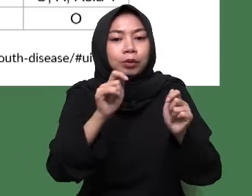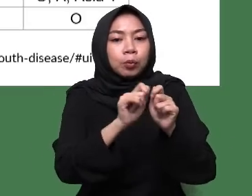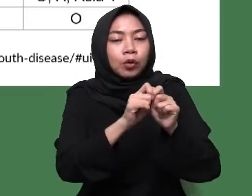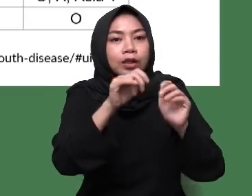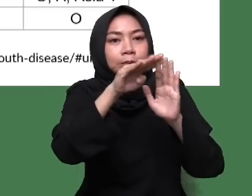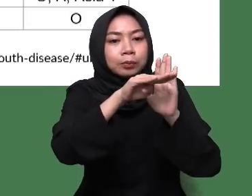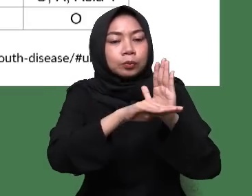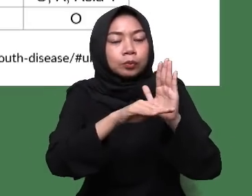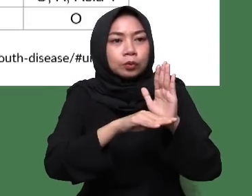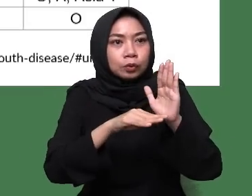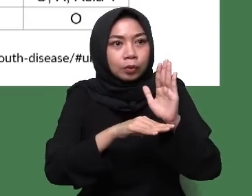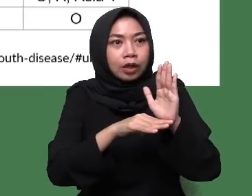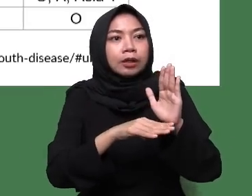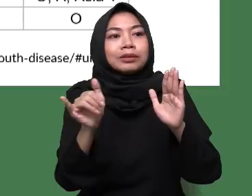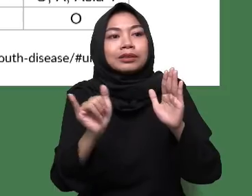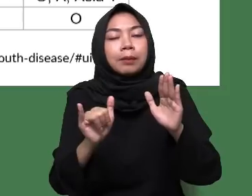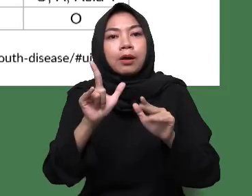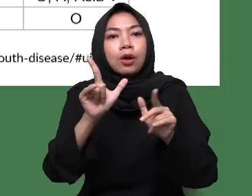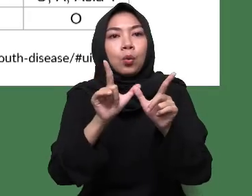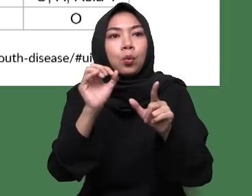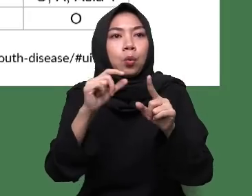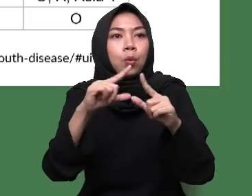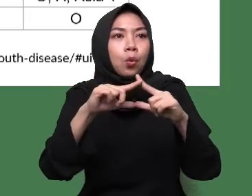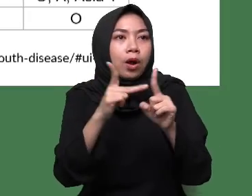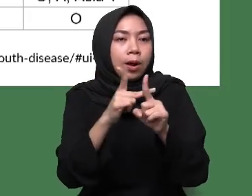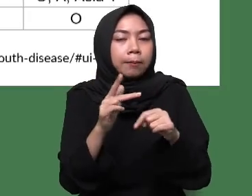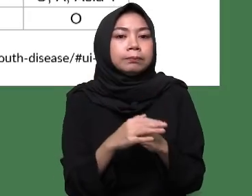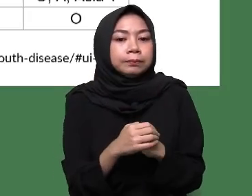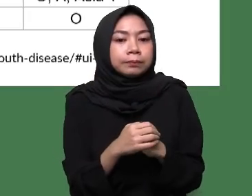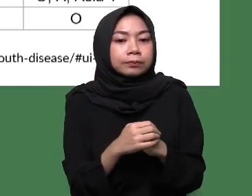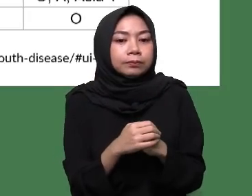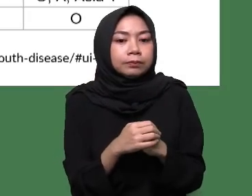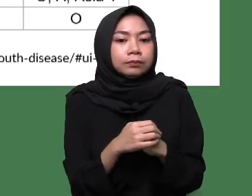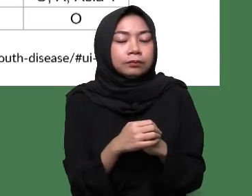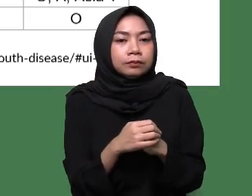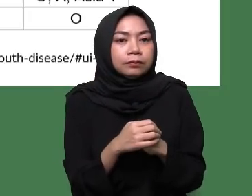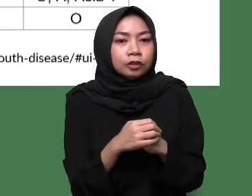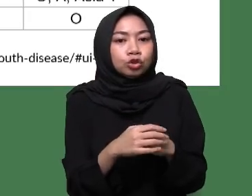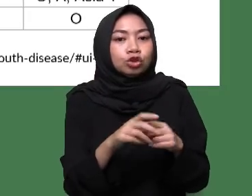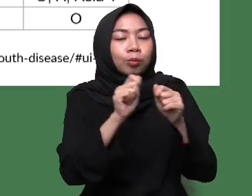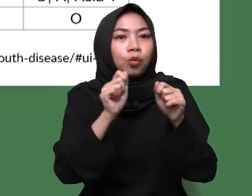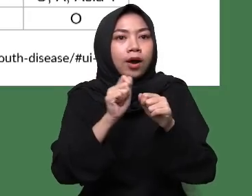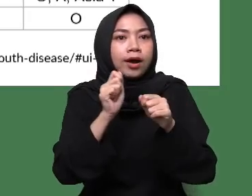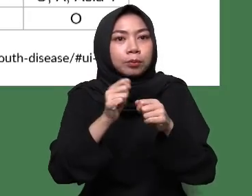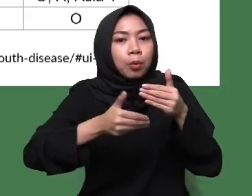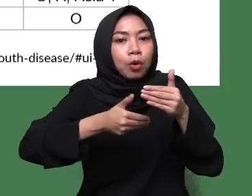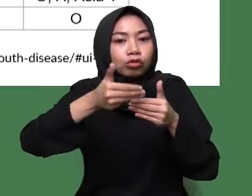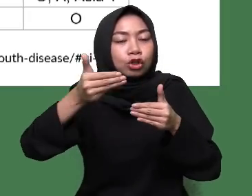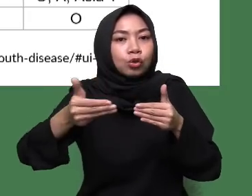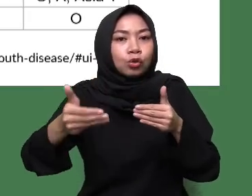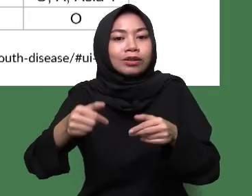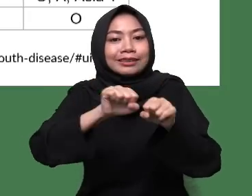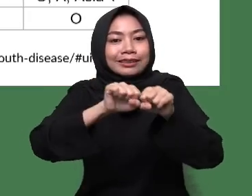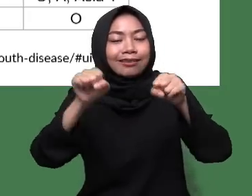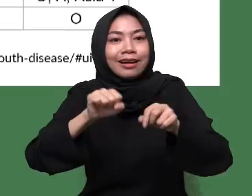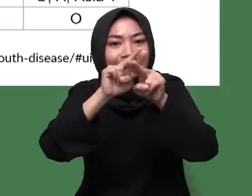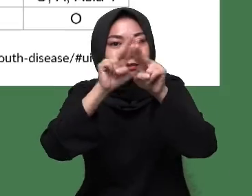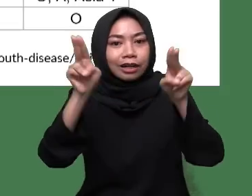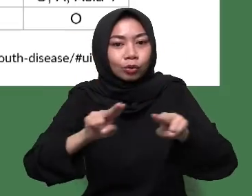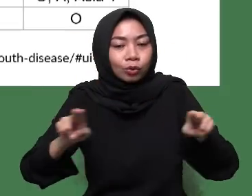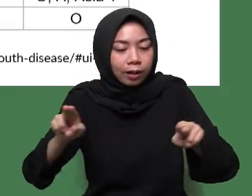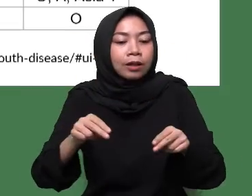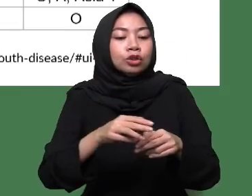by the WHOA, identifying the outbreaks conforming to the international standard procedures, supervision of animal